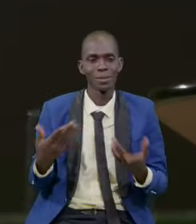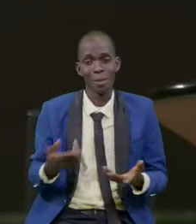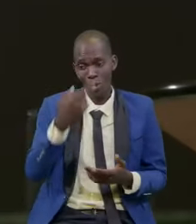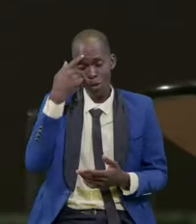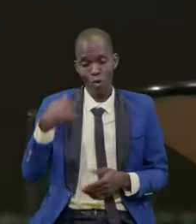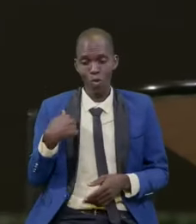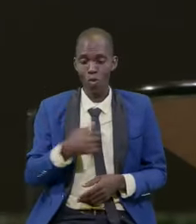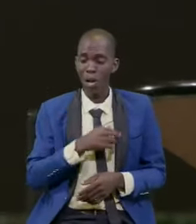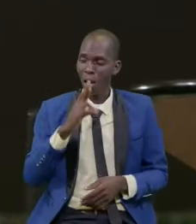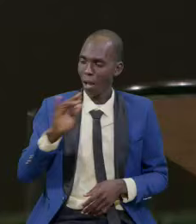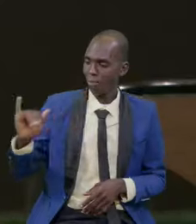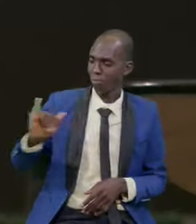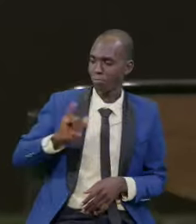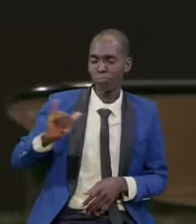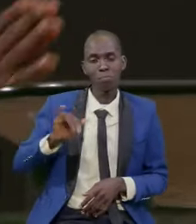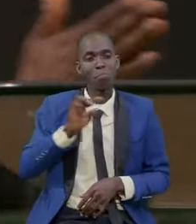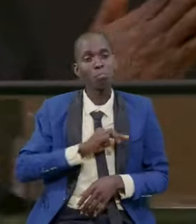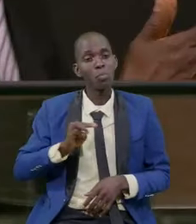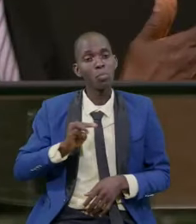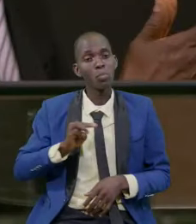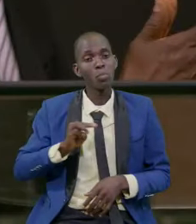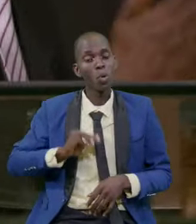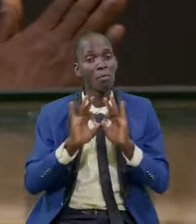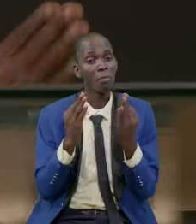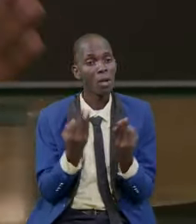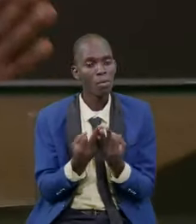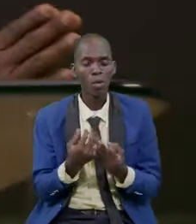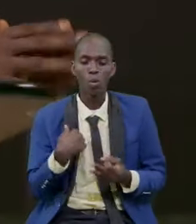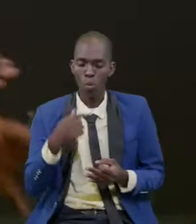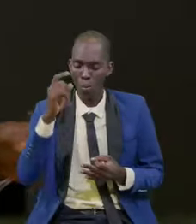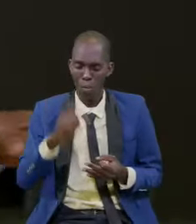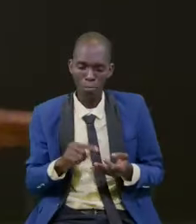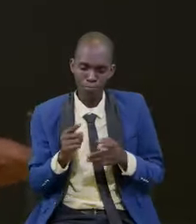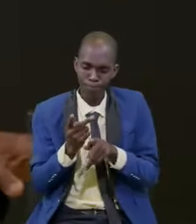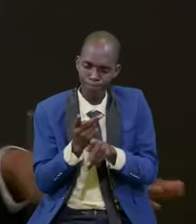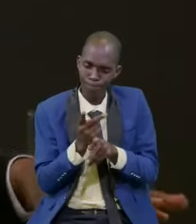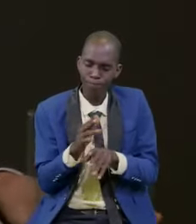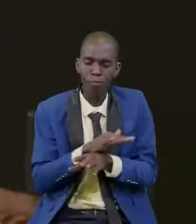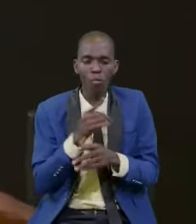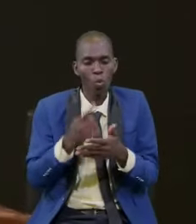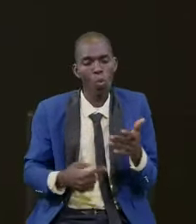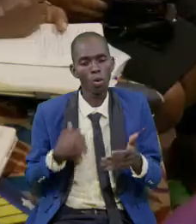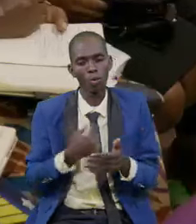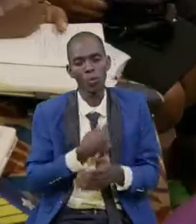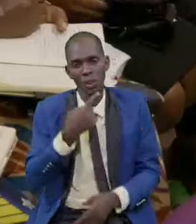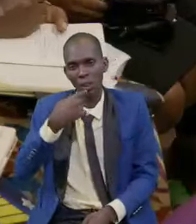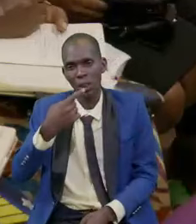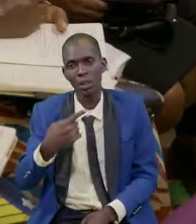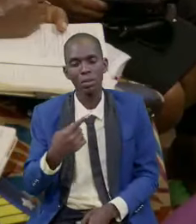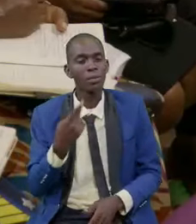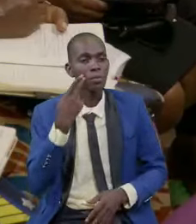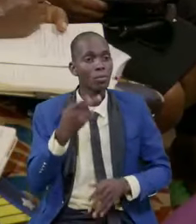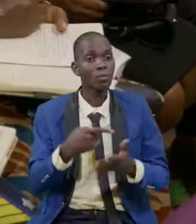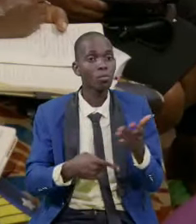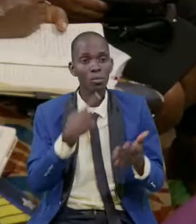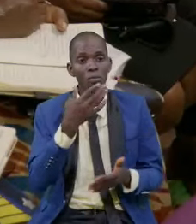the same family, we want to check and control what we say. It says, my brethren, be